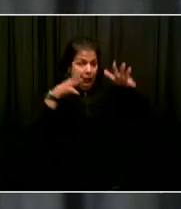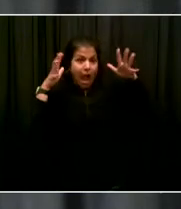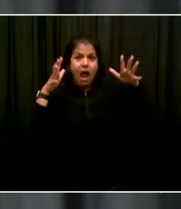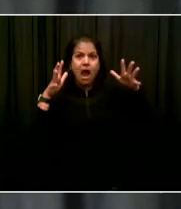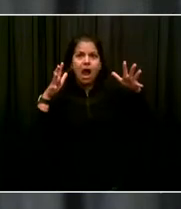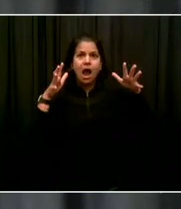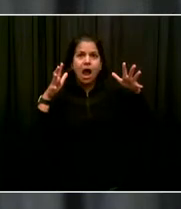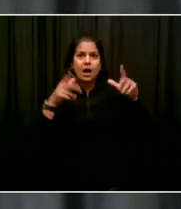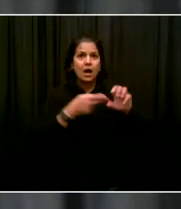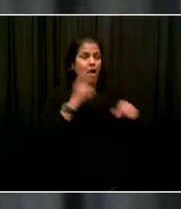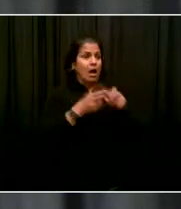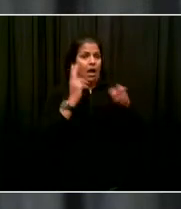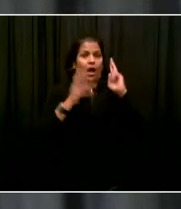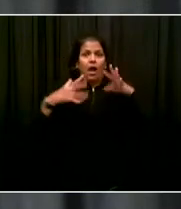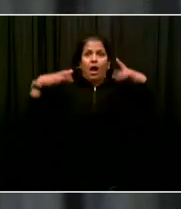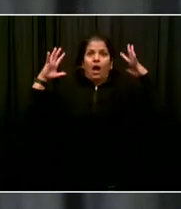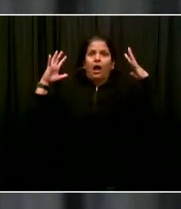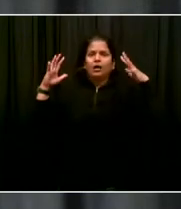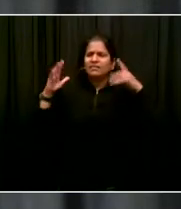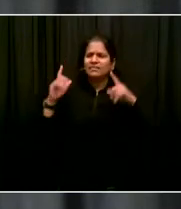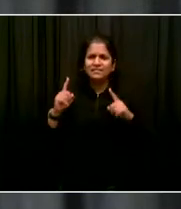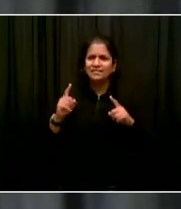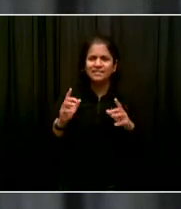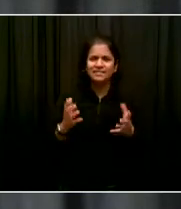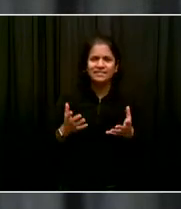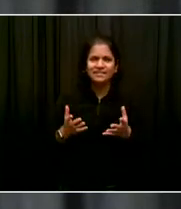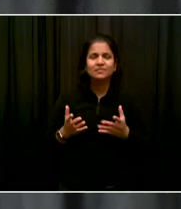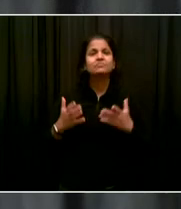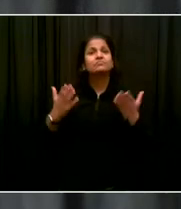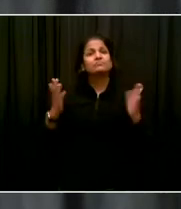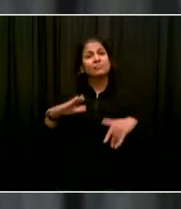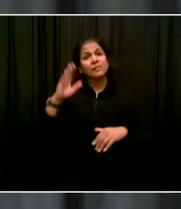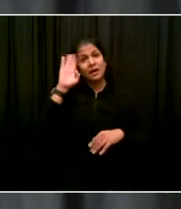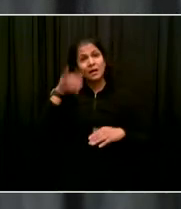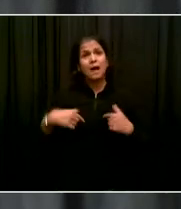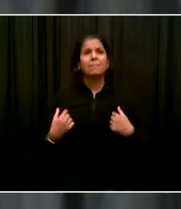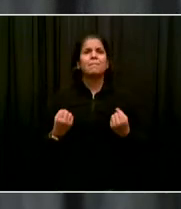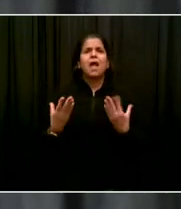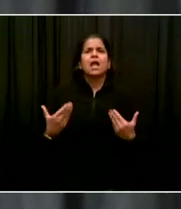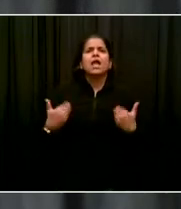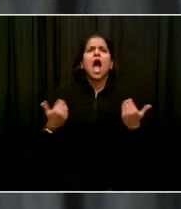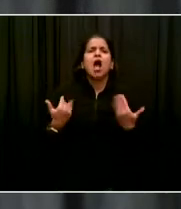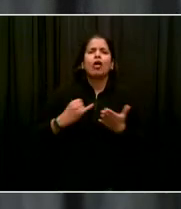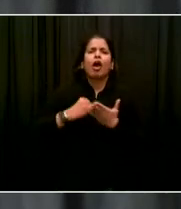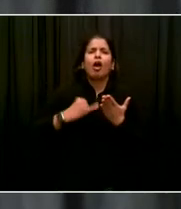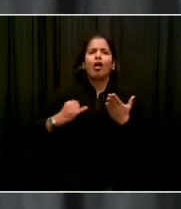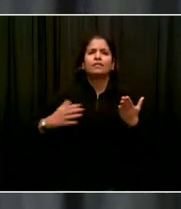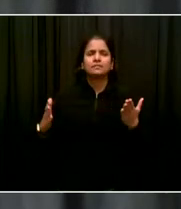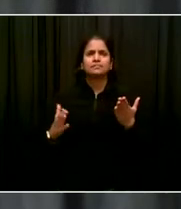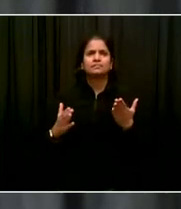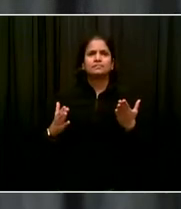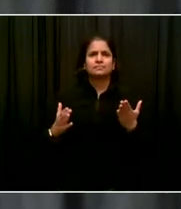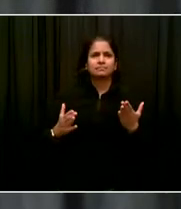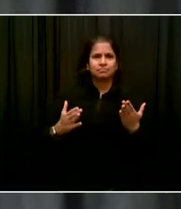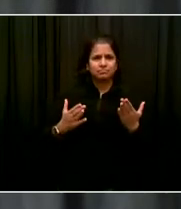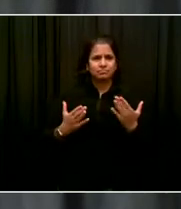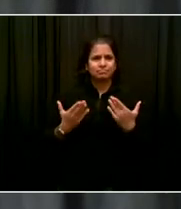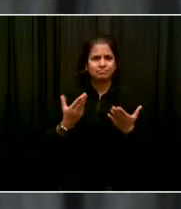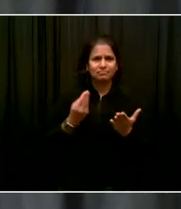a lot of young artists who came from afar had to leave New York and go